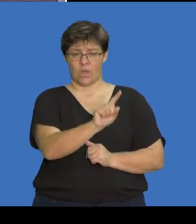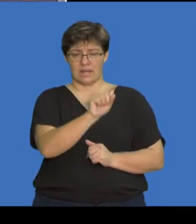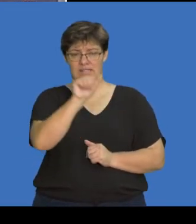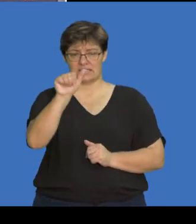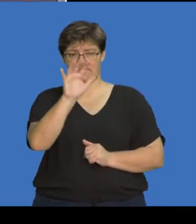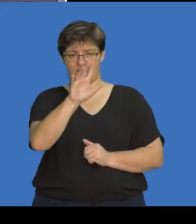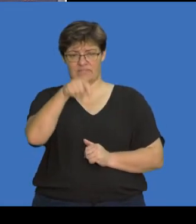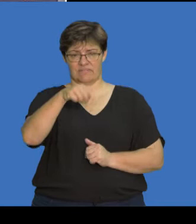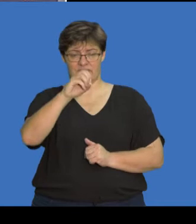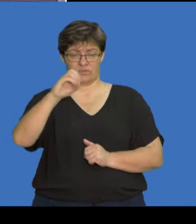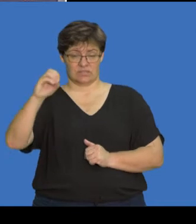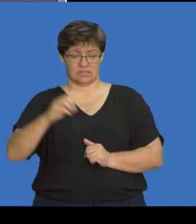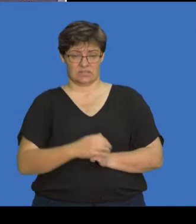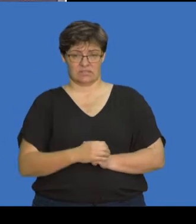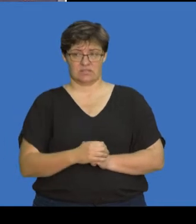165,000